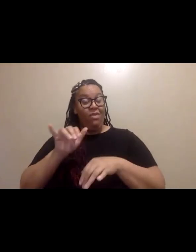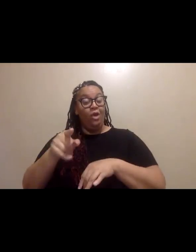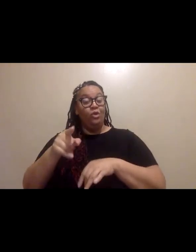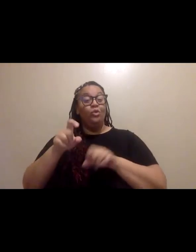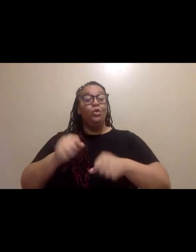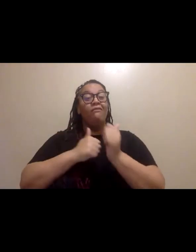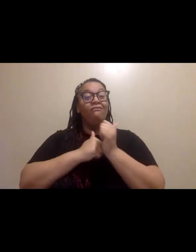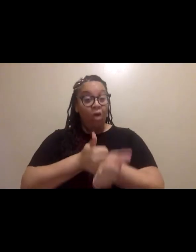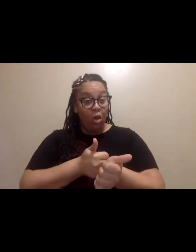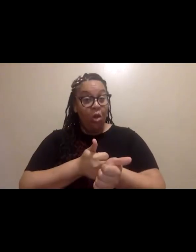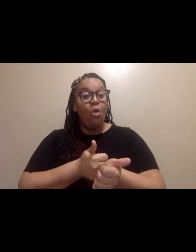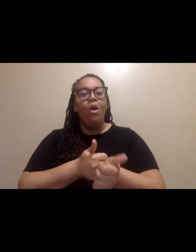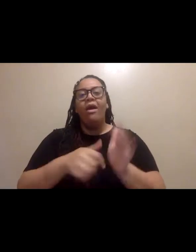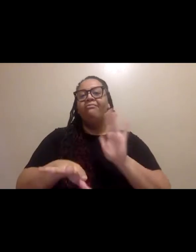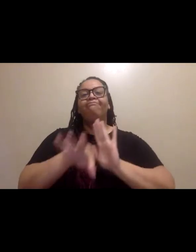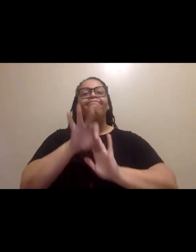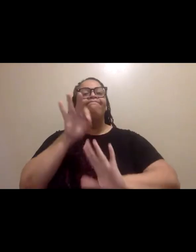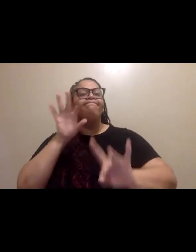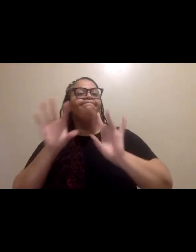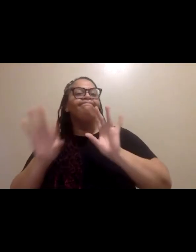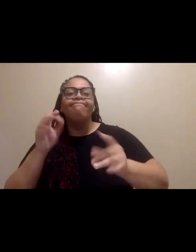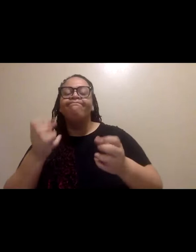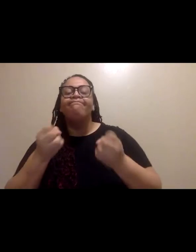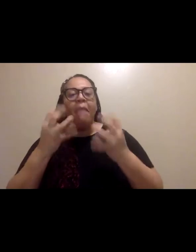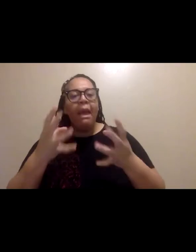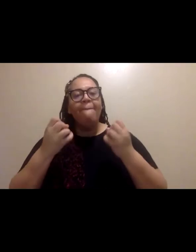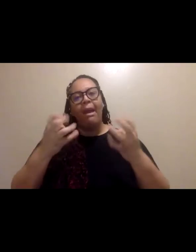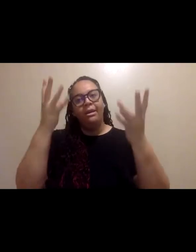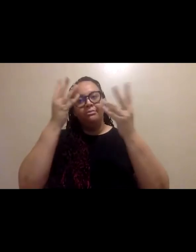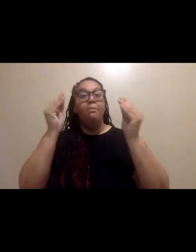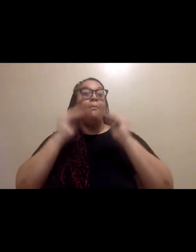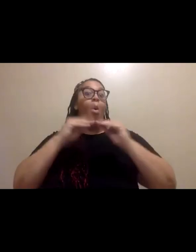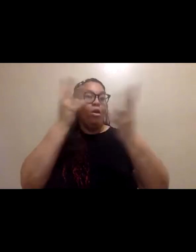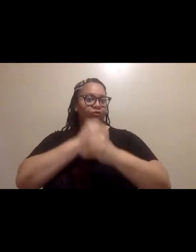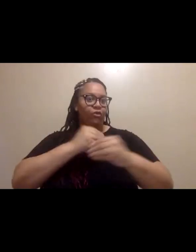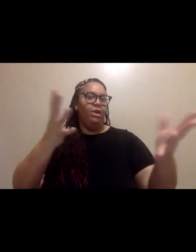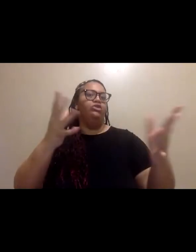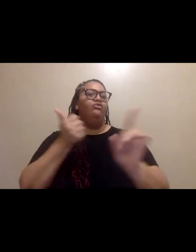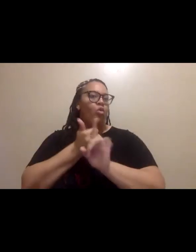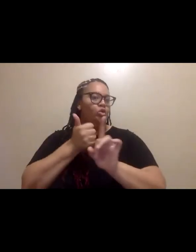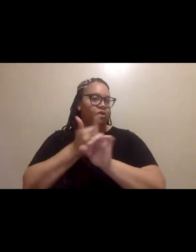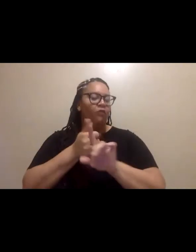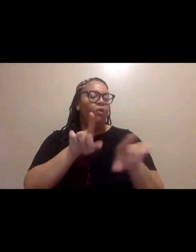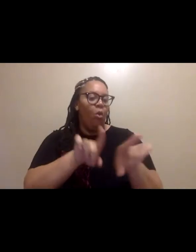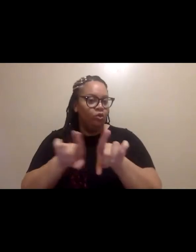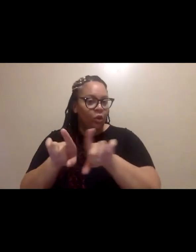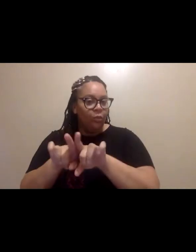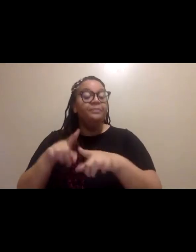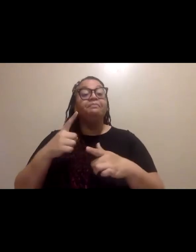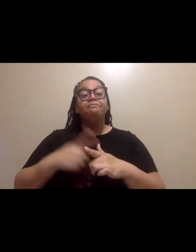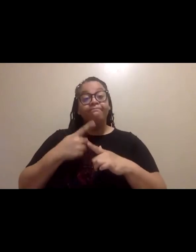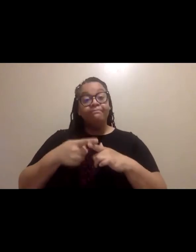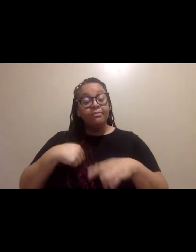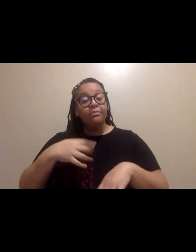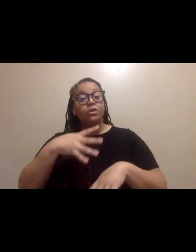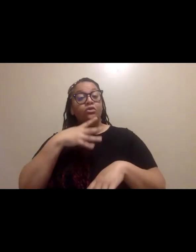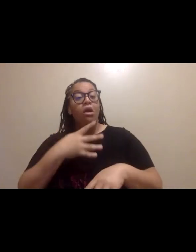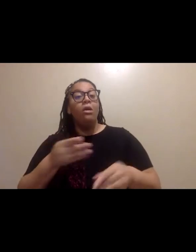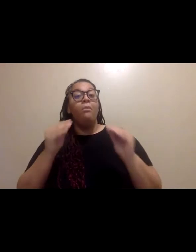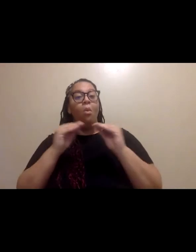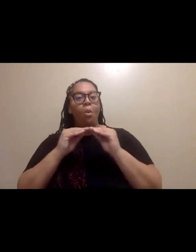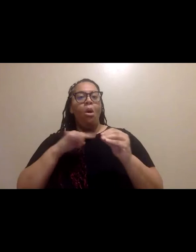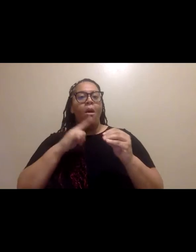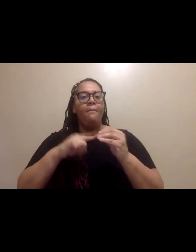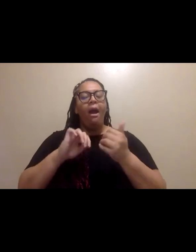and find out lots more information and resources on your own as well. And then I'll be talking just a little bit about the Forest